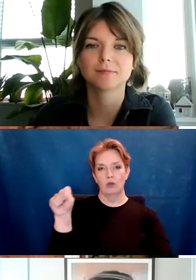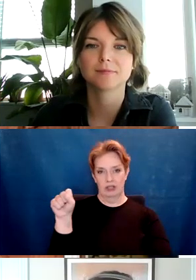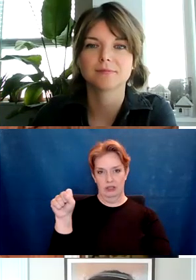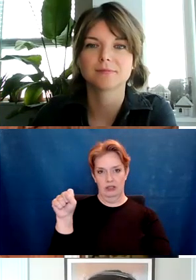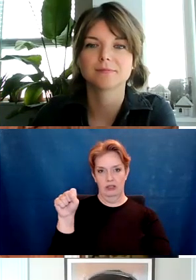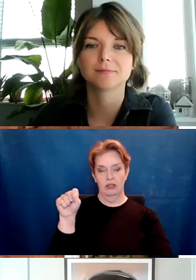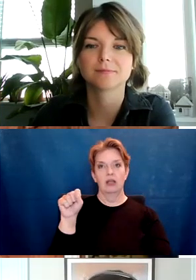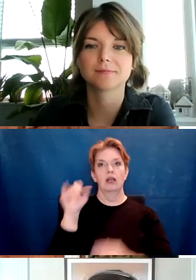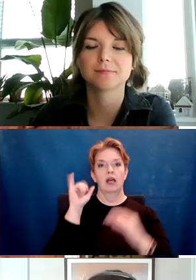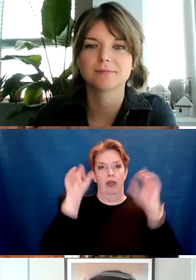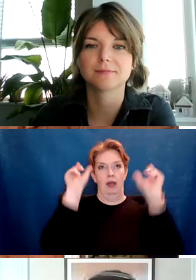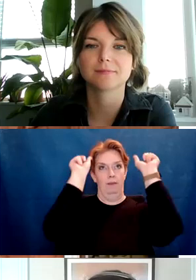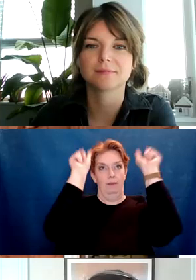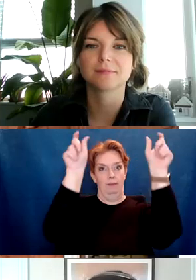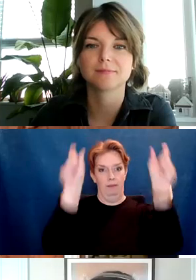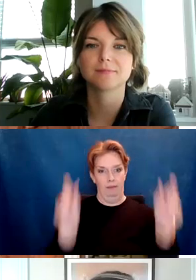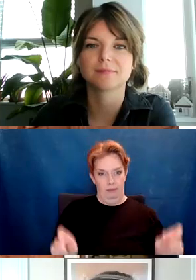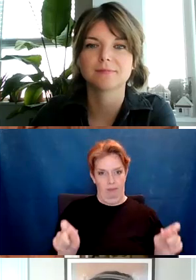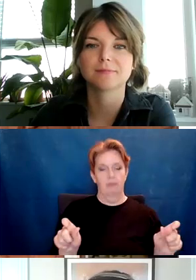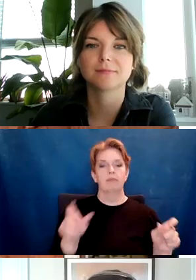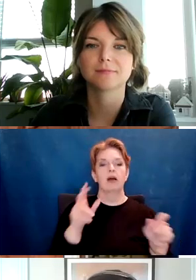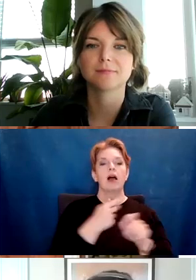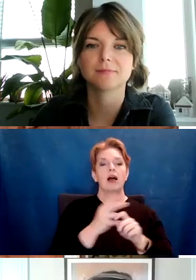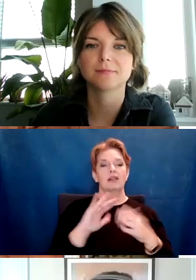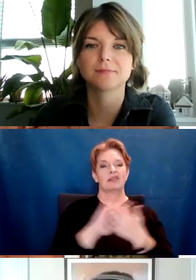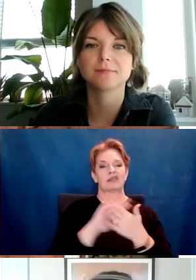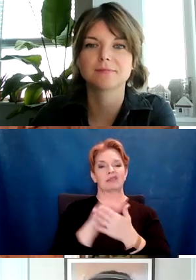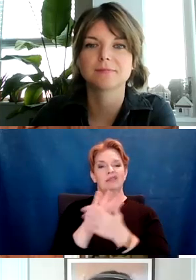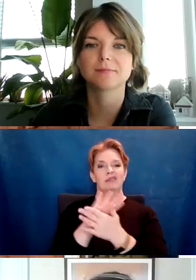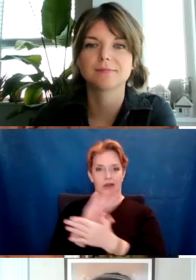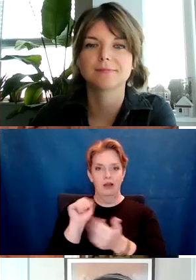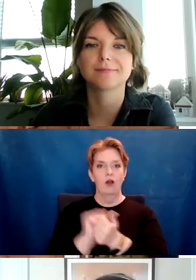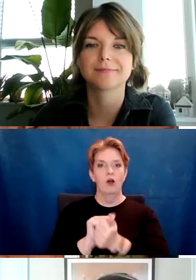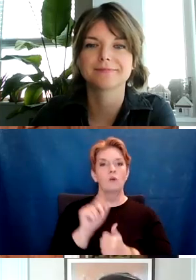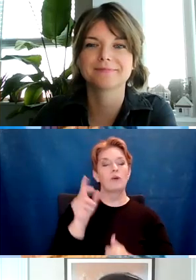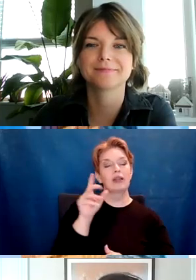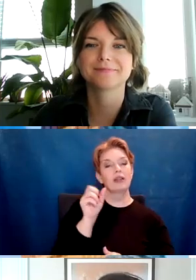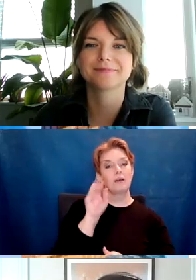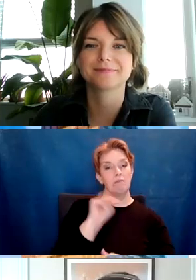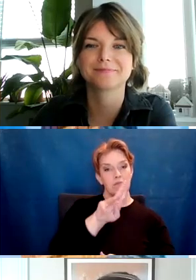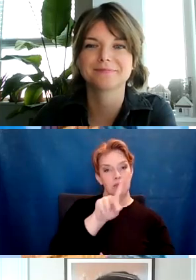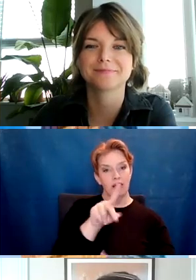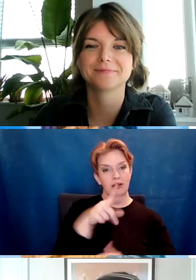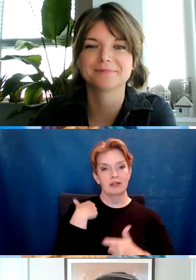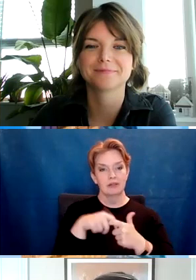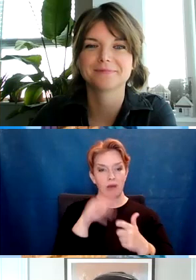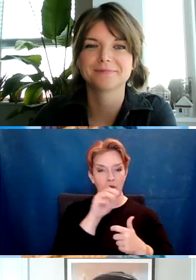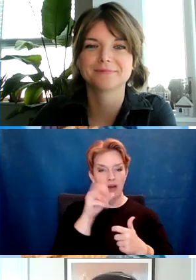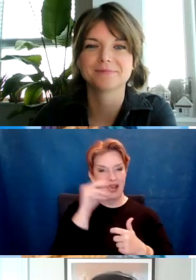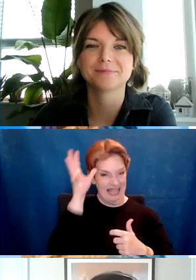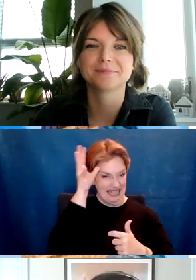void spaces with a mixture of mud, Spanish moss, and deer hair. There is also a lot